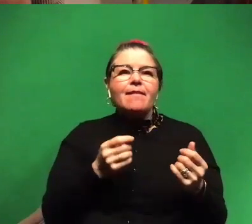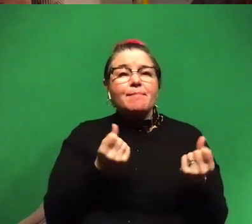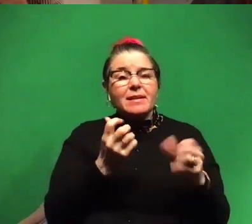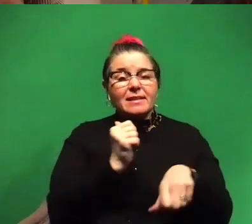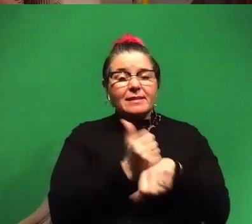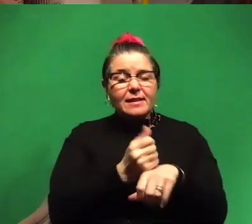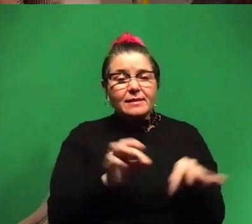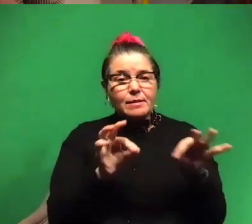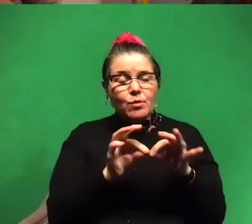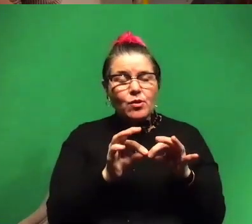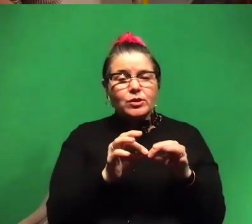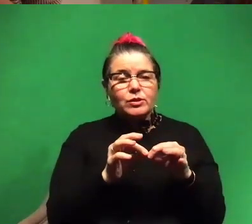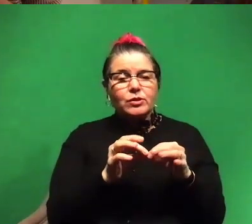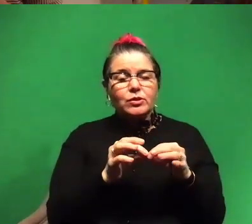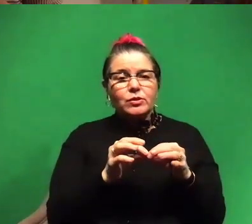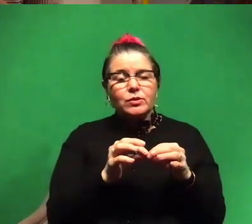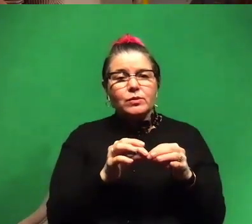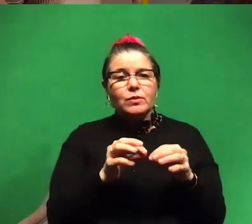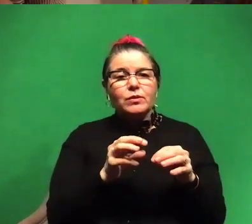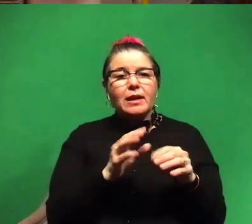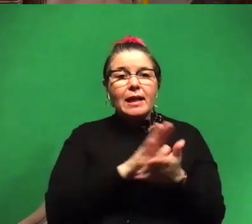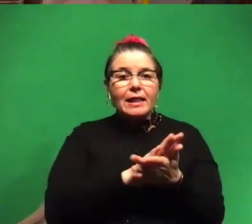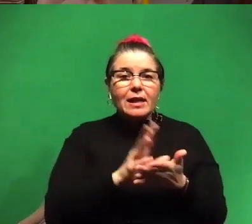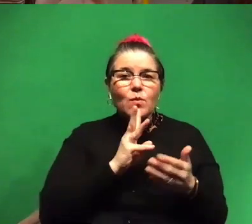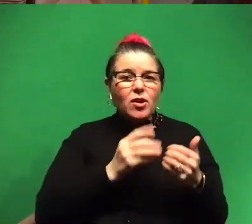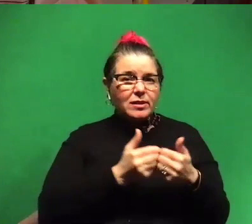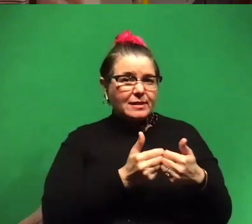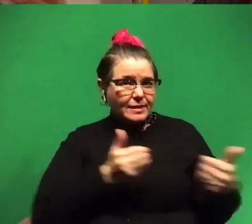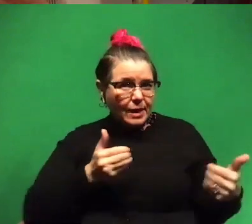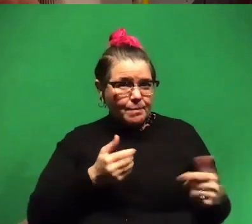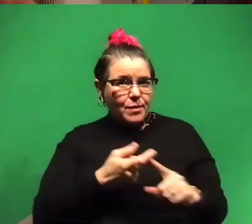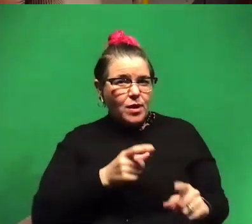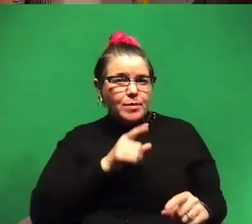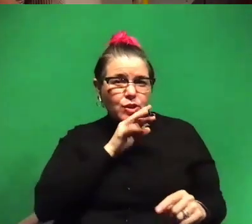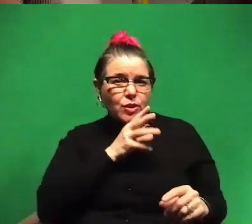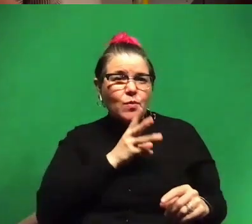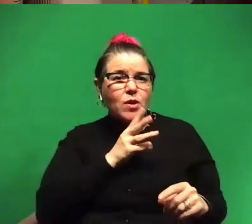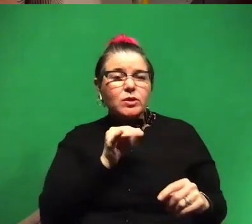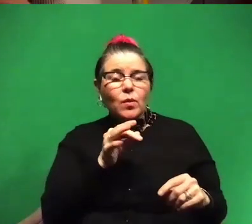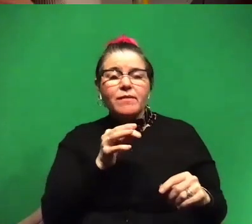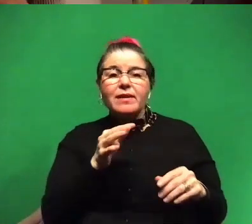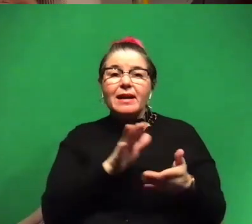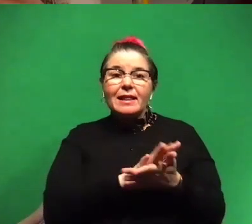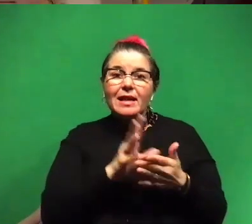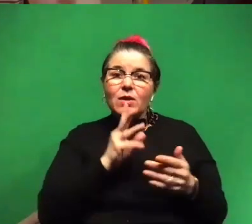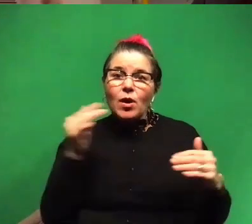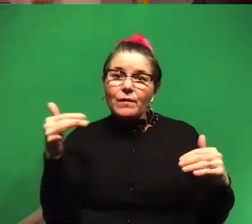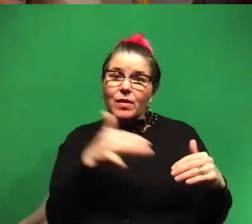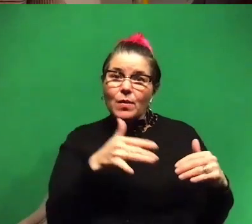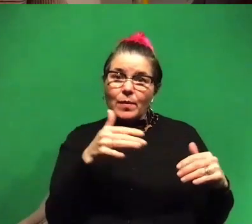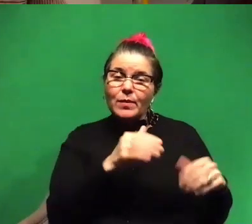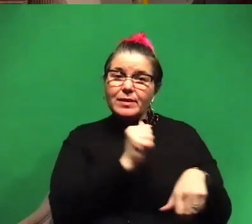important to keep clean water separate from the dirty water. So if there's clean water flowing into the site, they don't want it coming